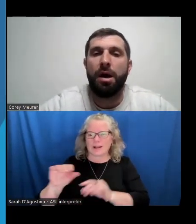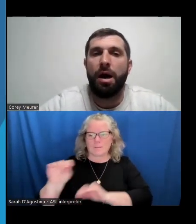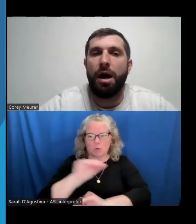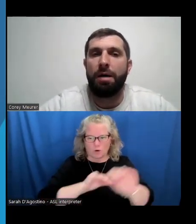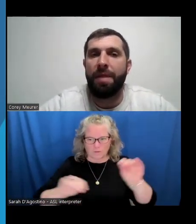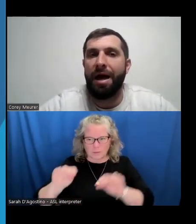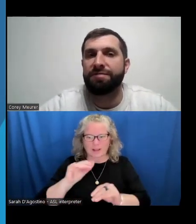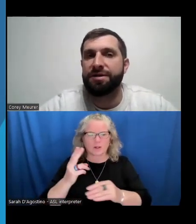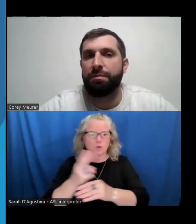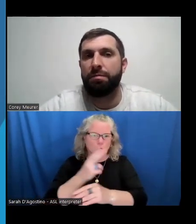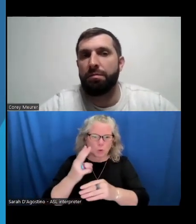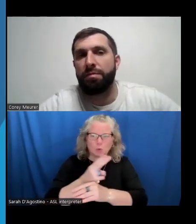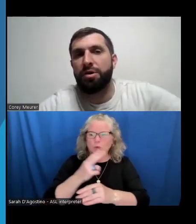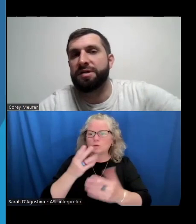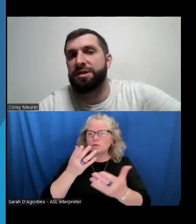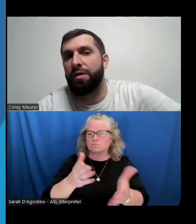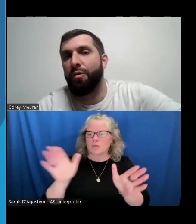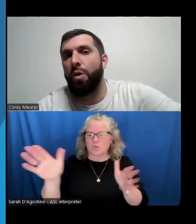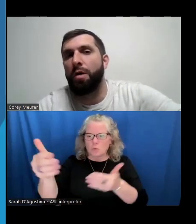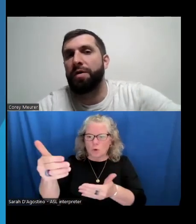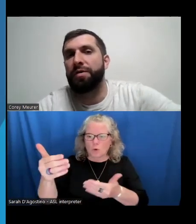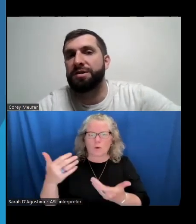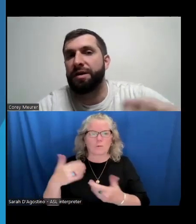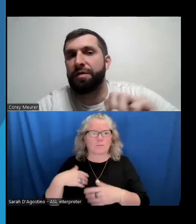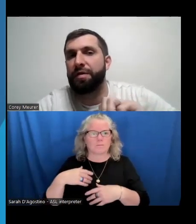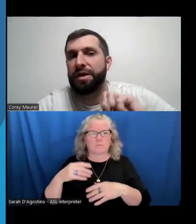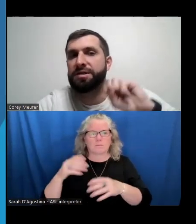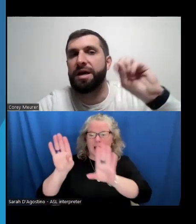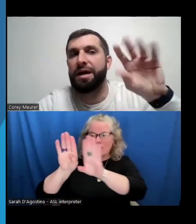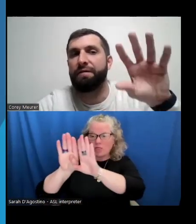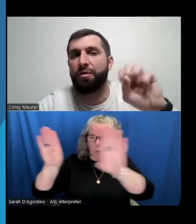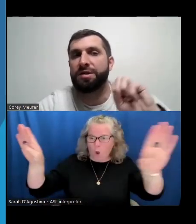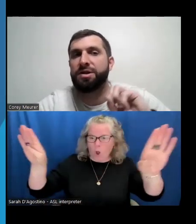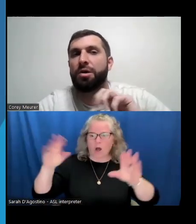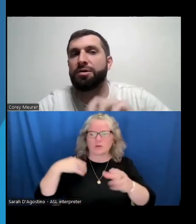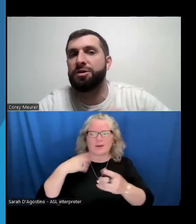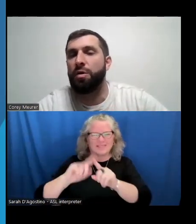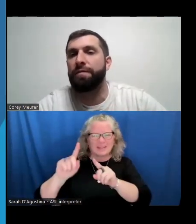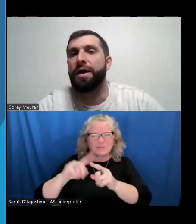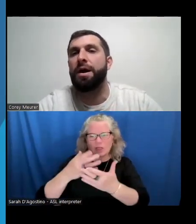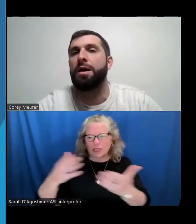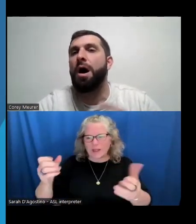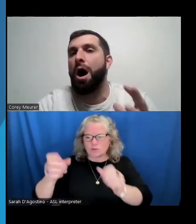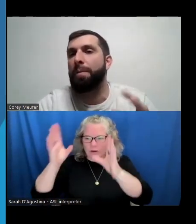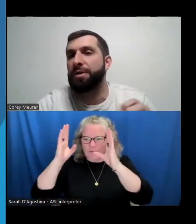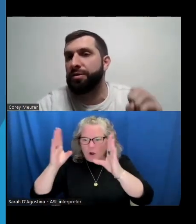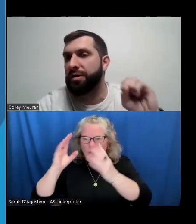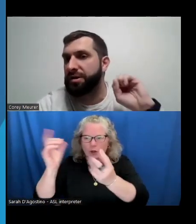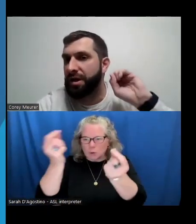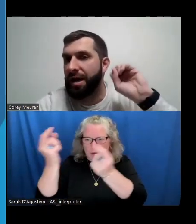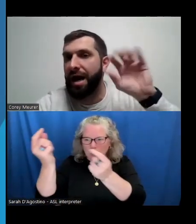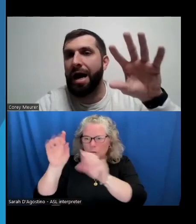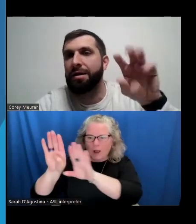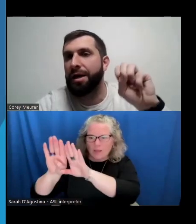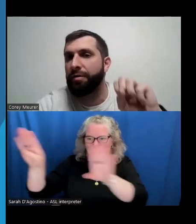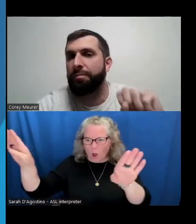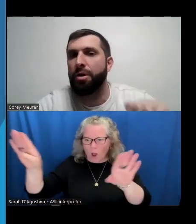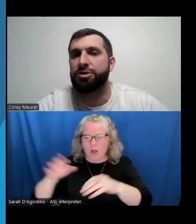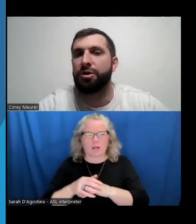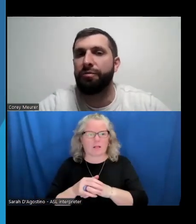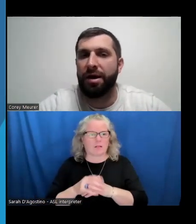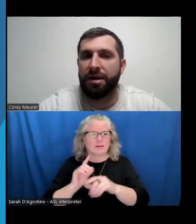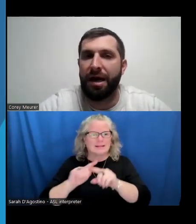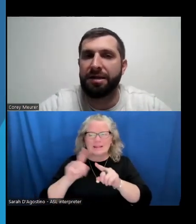room, you can see on the wall that there's different things to kind of focus on or do over there, opportunities to kind of highlight